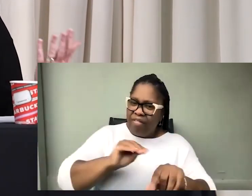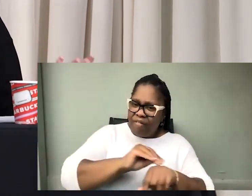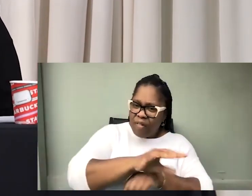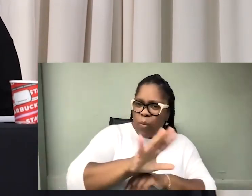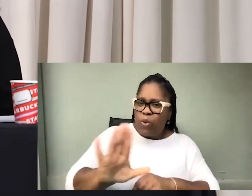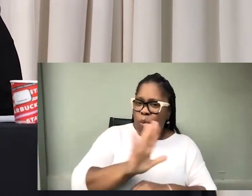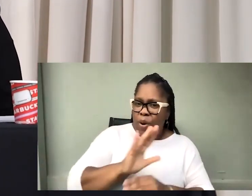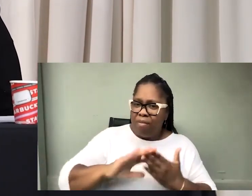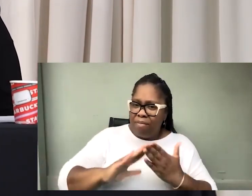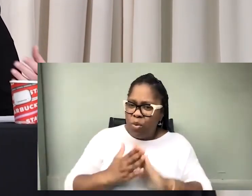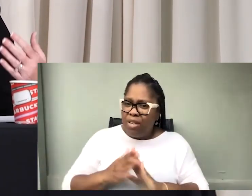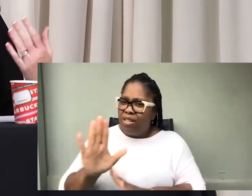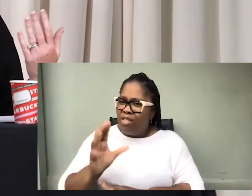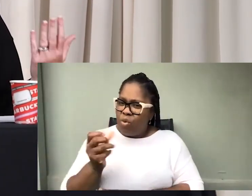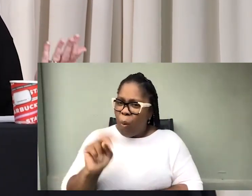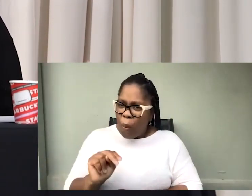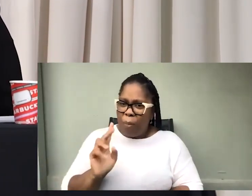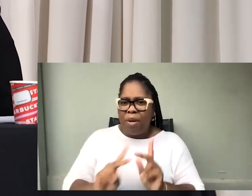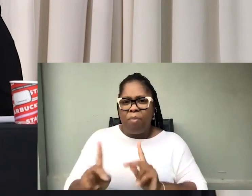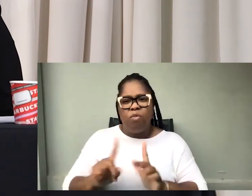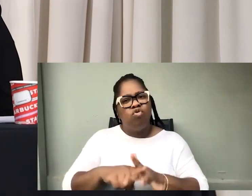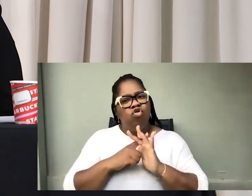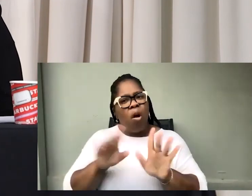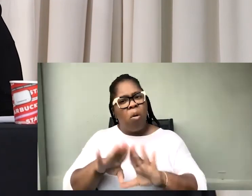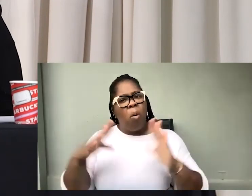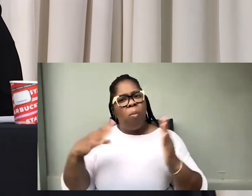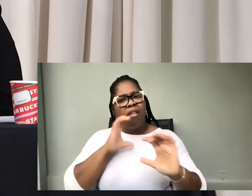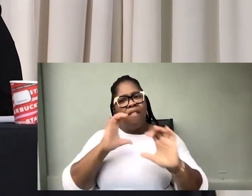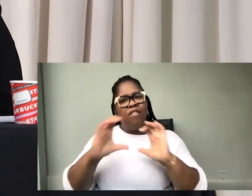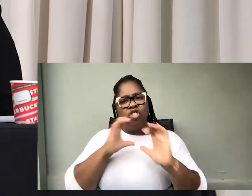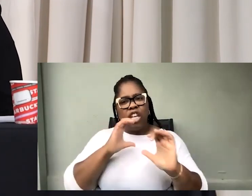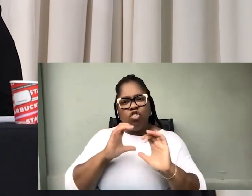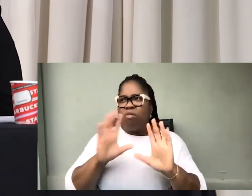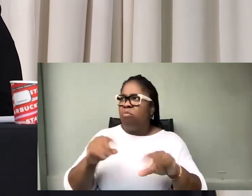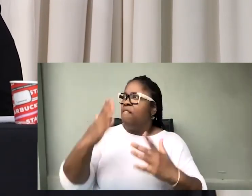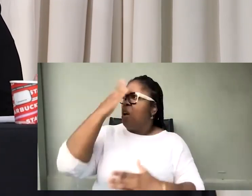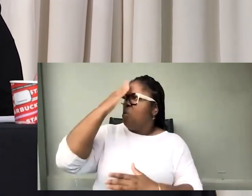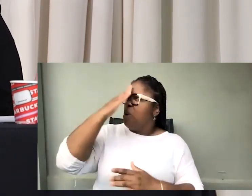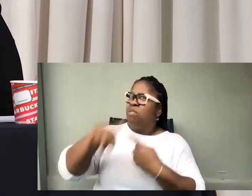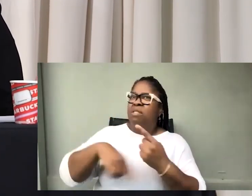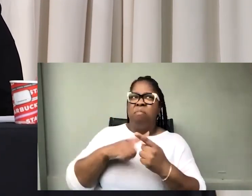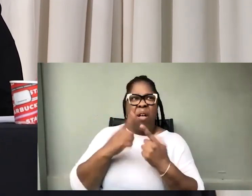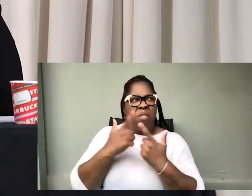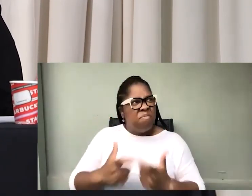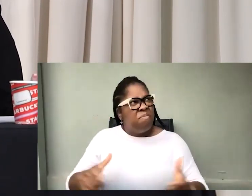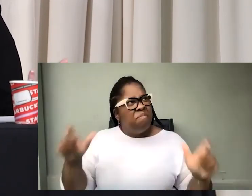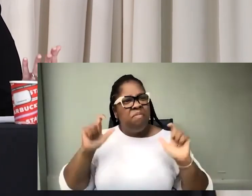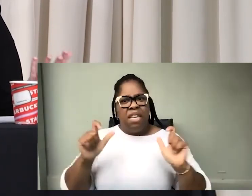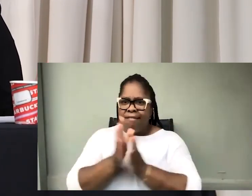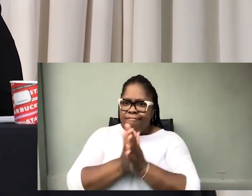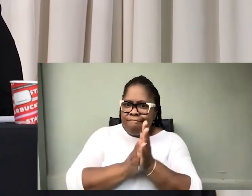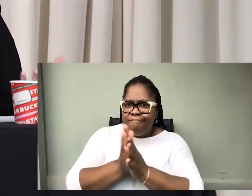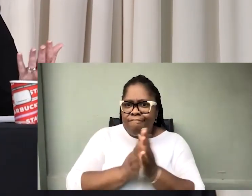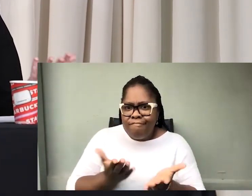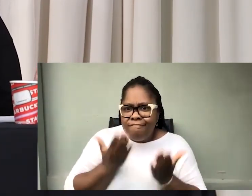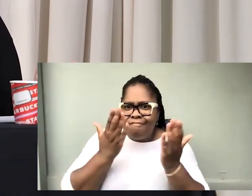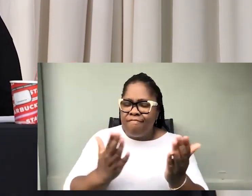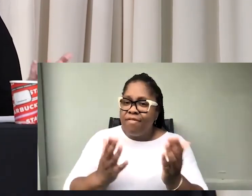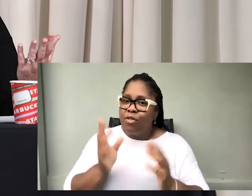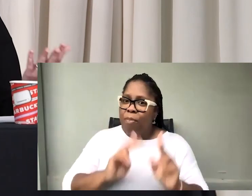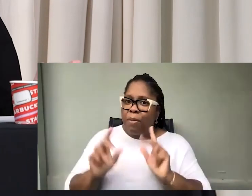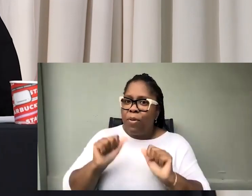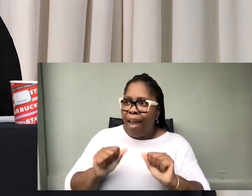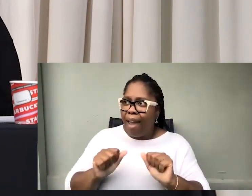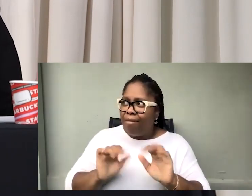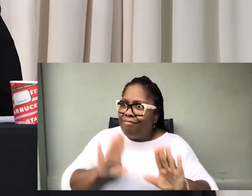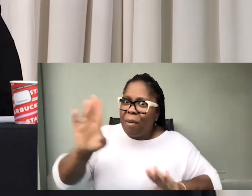start having that conversation, bringing awareness about this big initiative so that people can get excited and step up